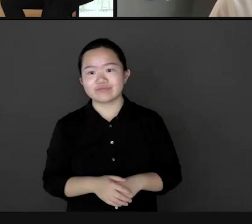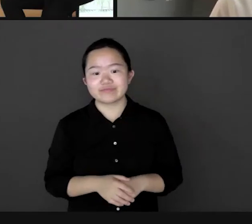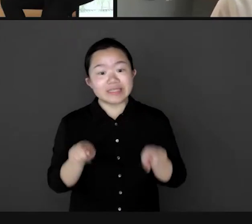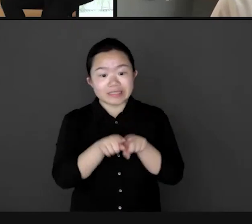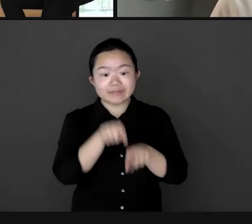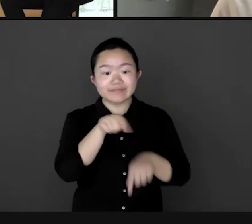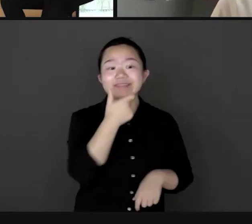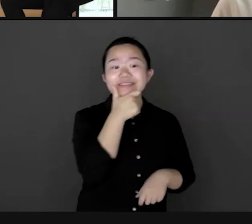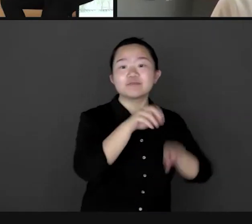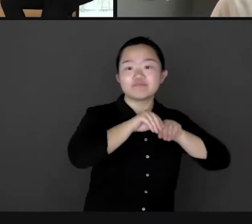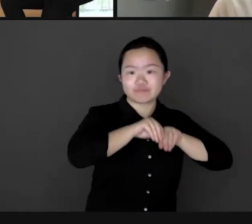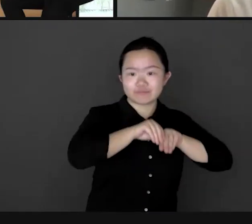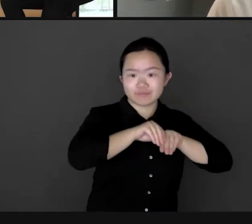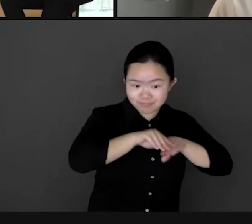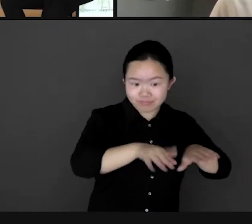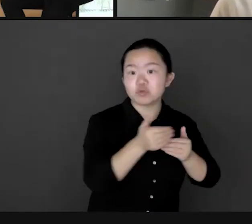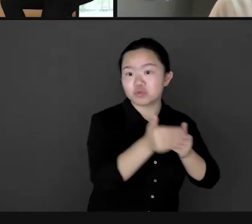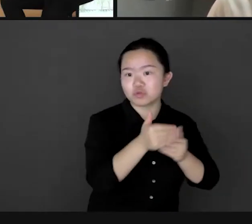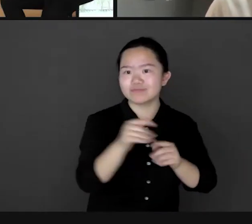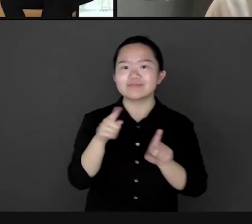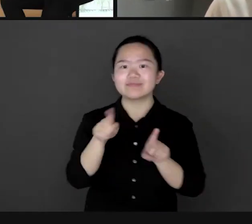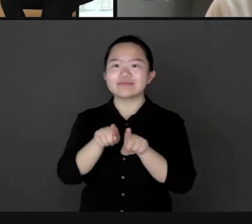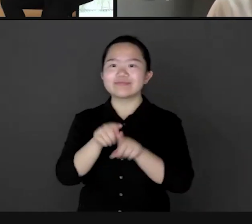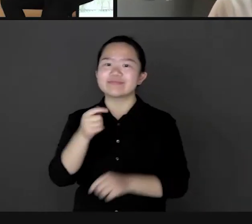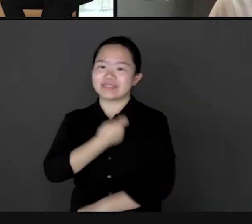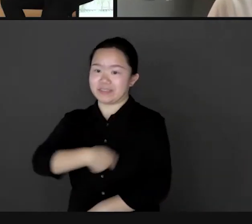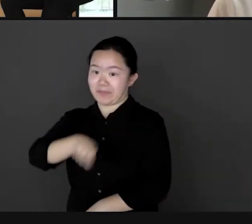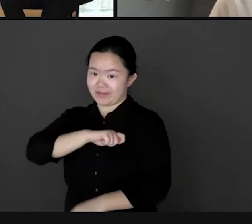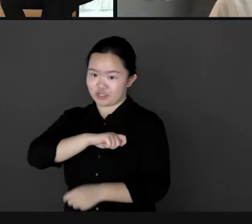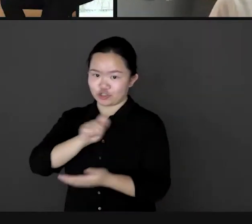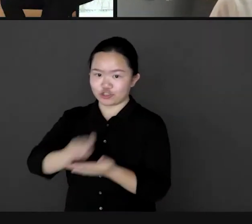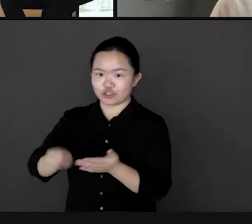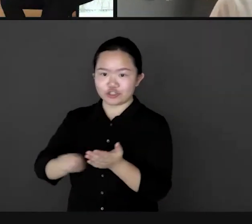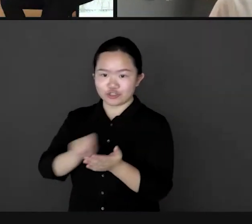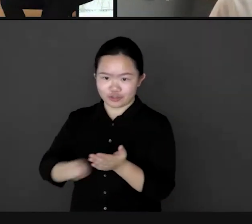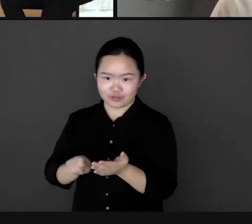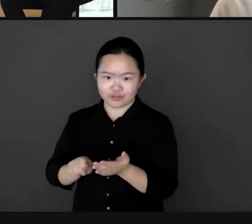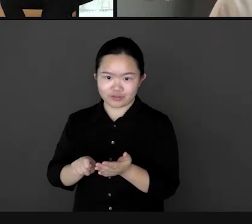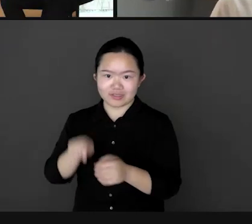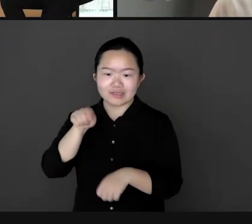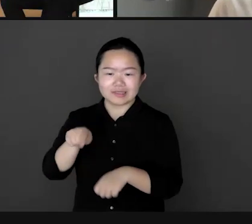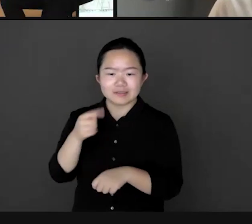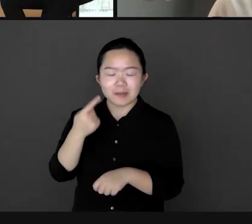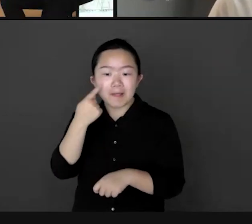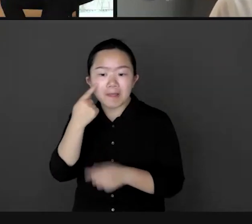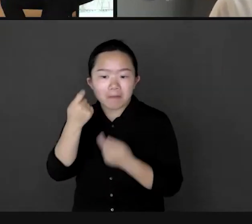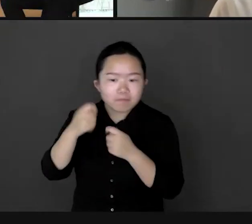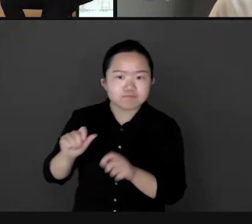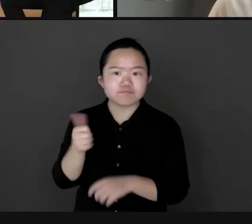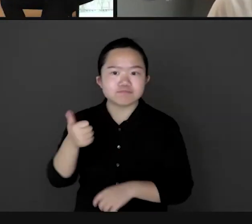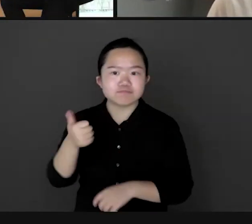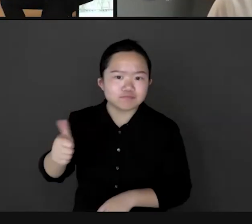November-December exam session, we will have, or you will have available the WAS certification in Spanish, which is a good news